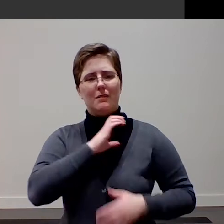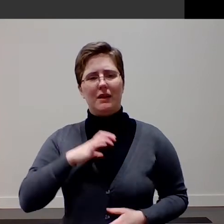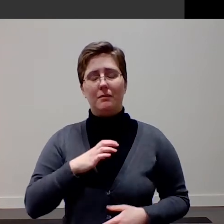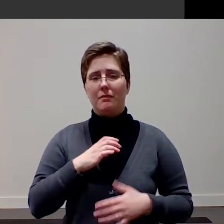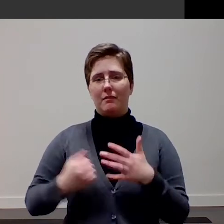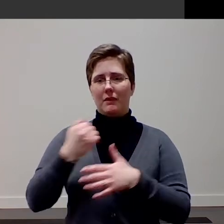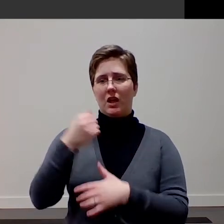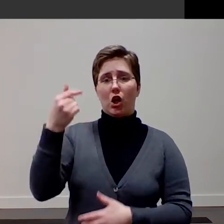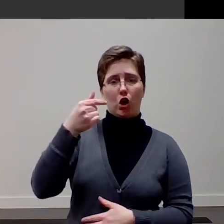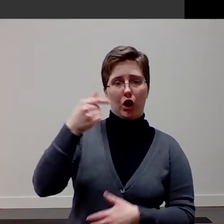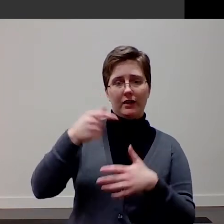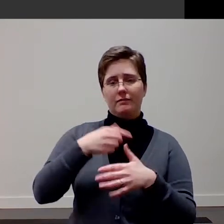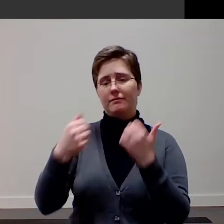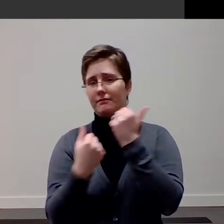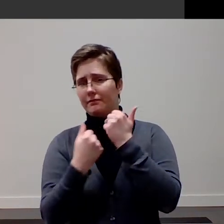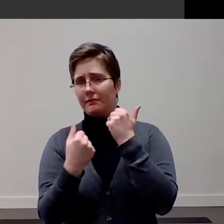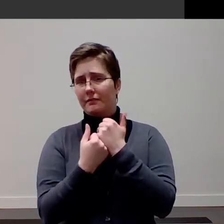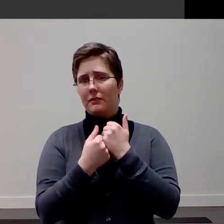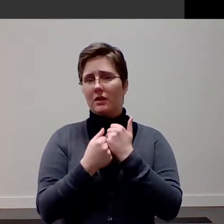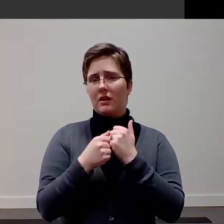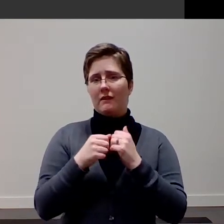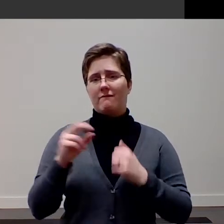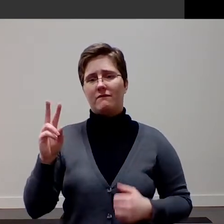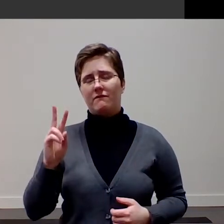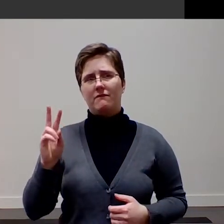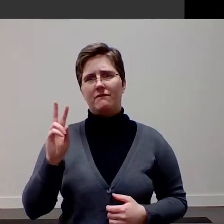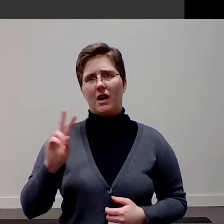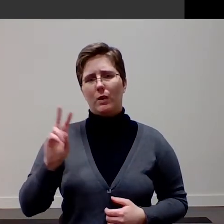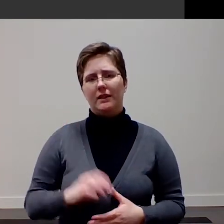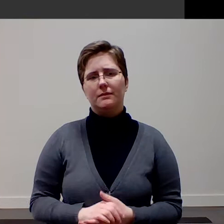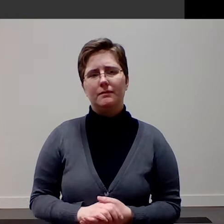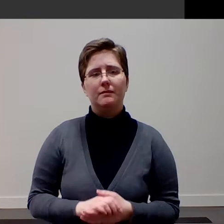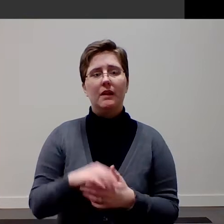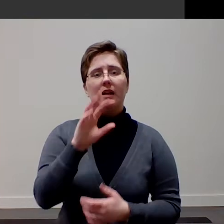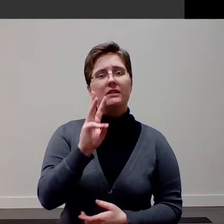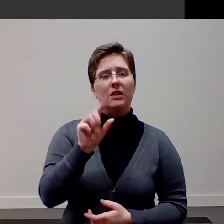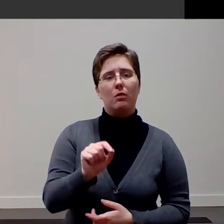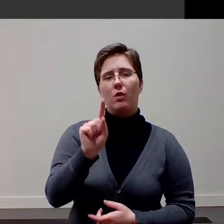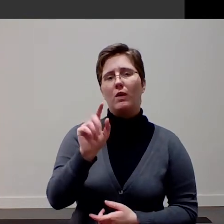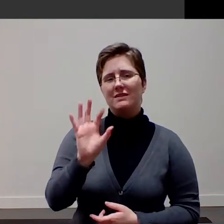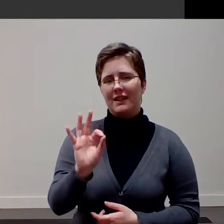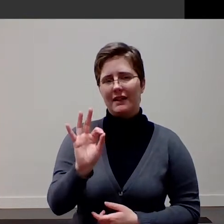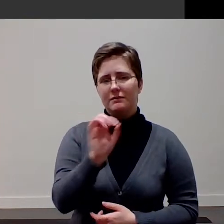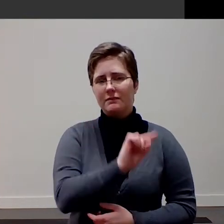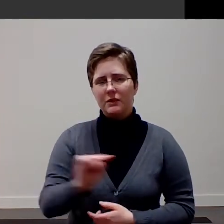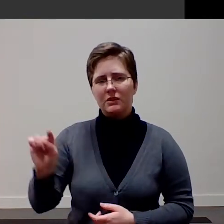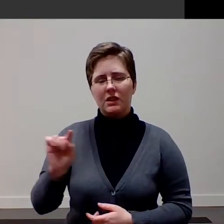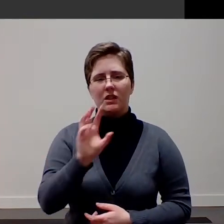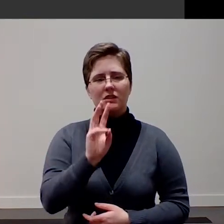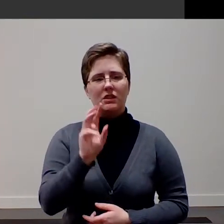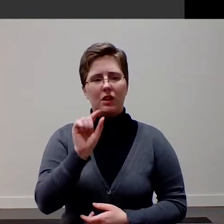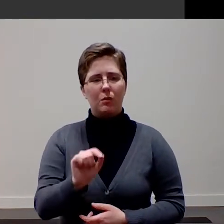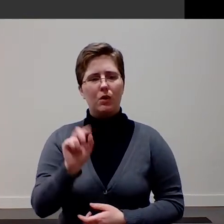is Polly Taylor Gerken, and the co-chair is Chris Varwick. Item 6.19